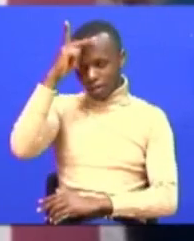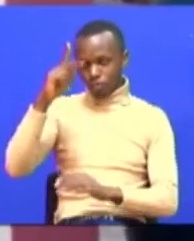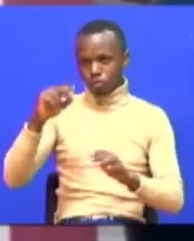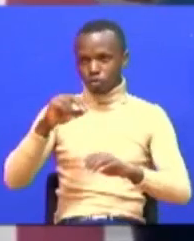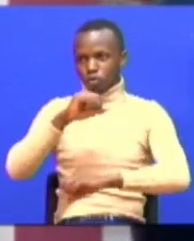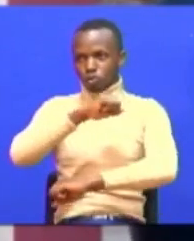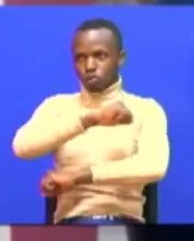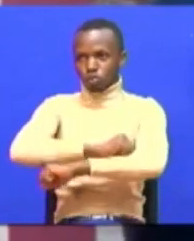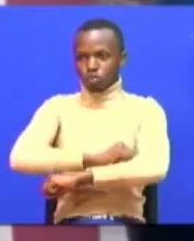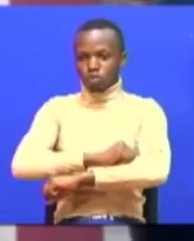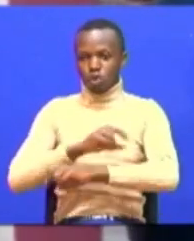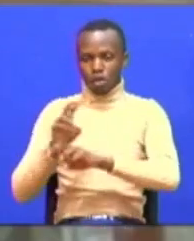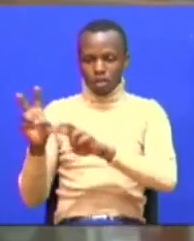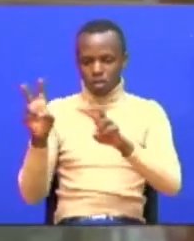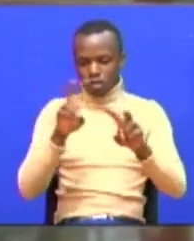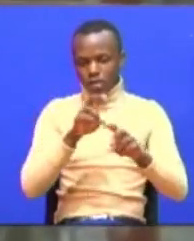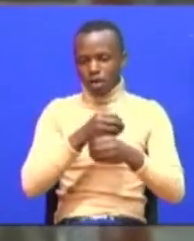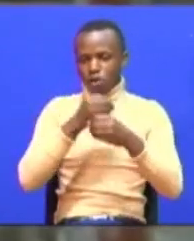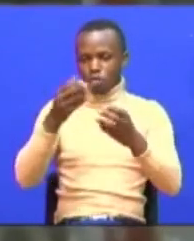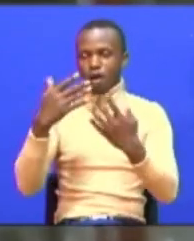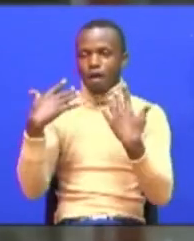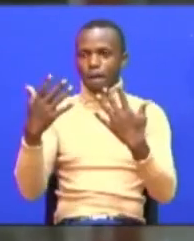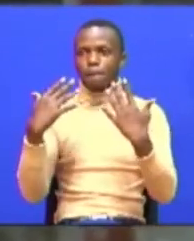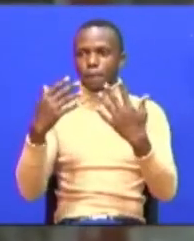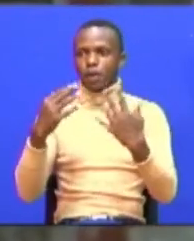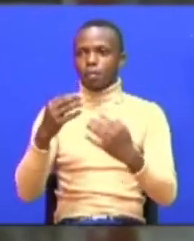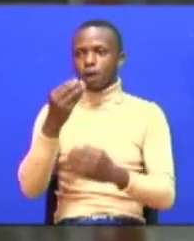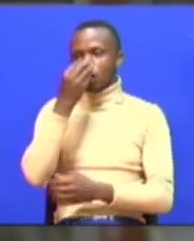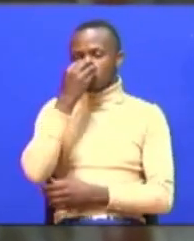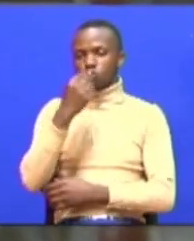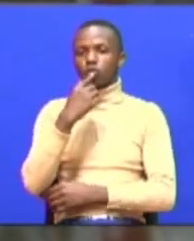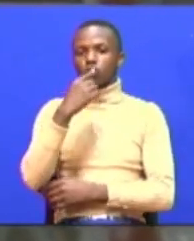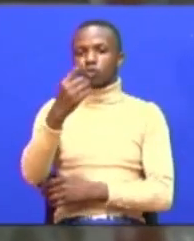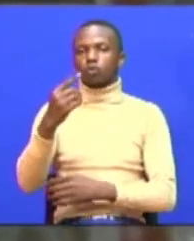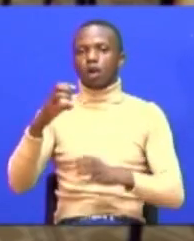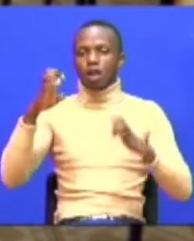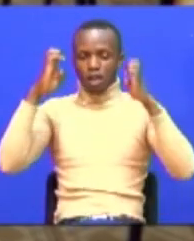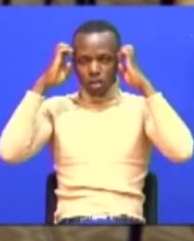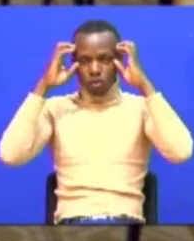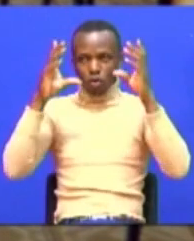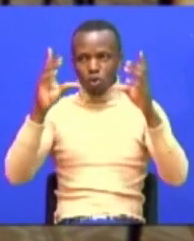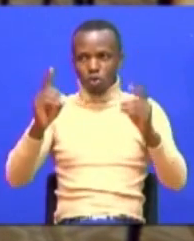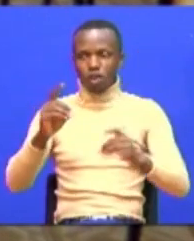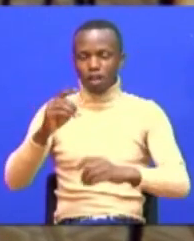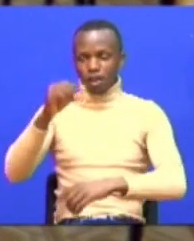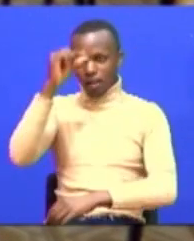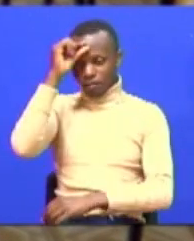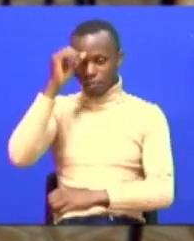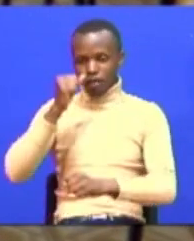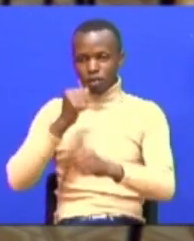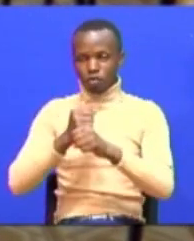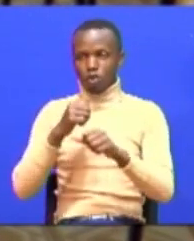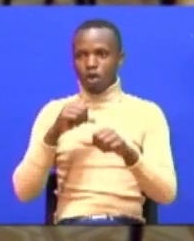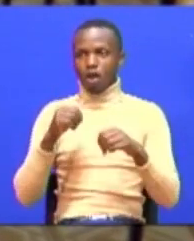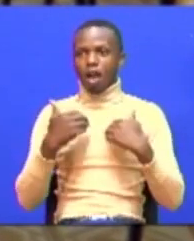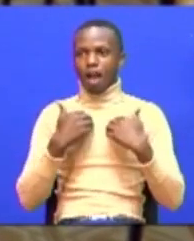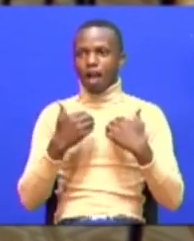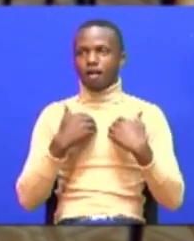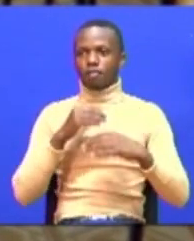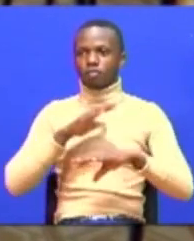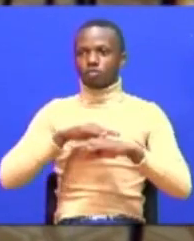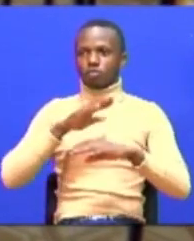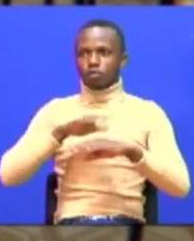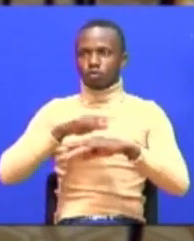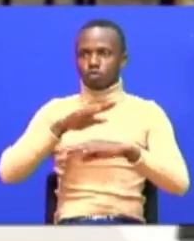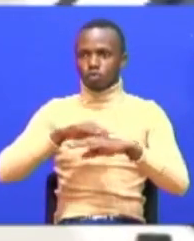exam distribution exercise. Speaking at the school, President Ruto assured the students that the government has created a conducive environment to ensure a